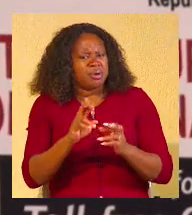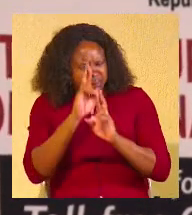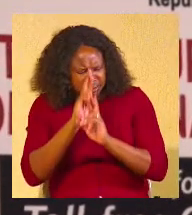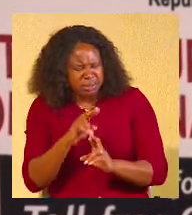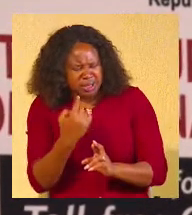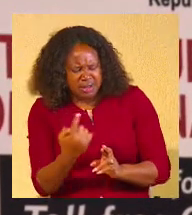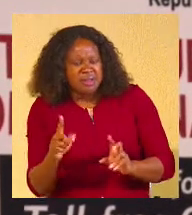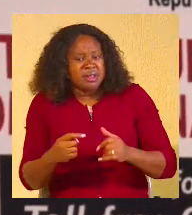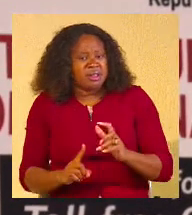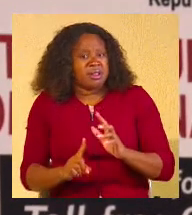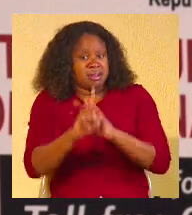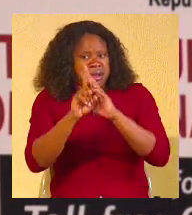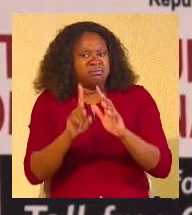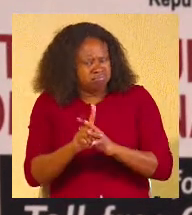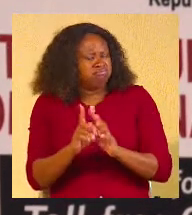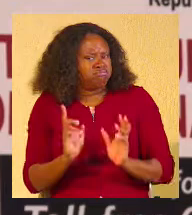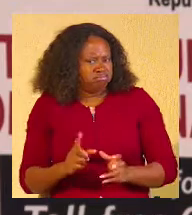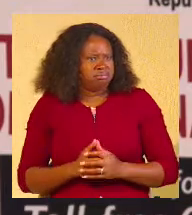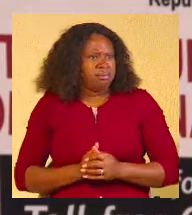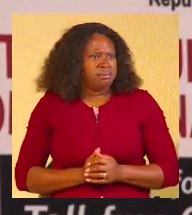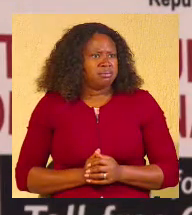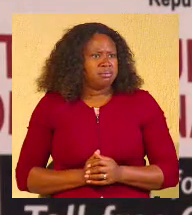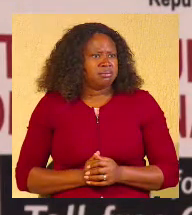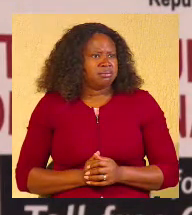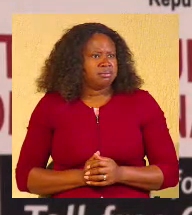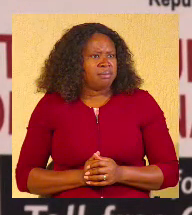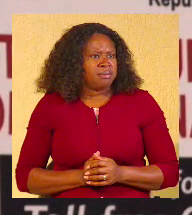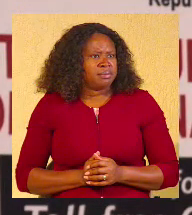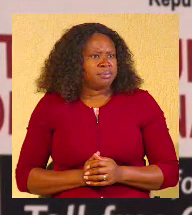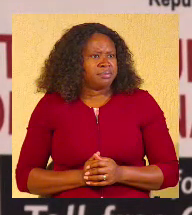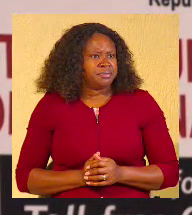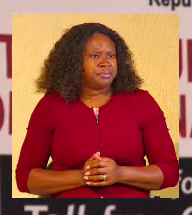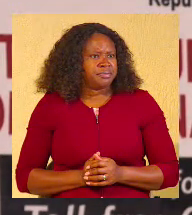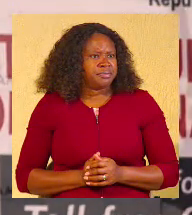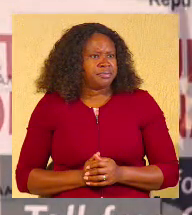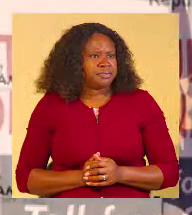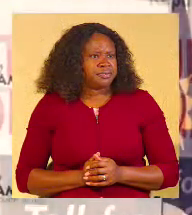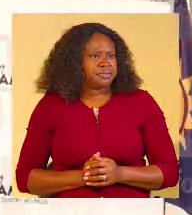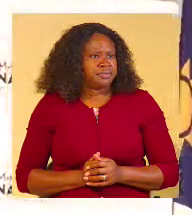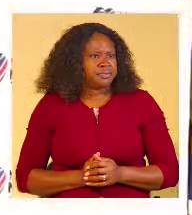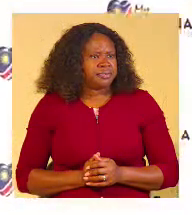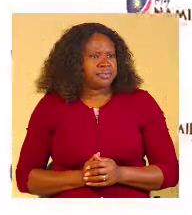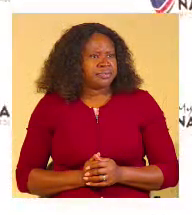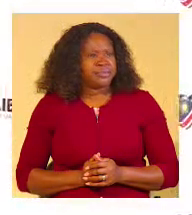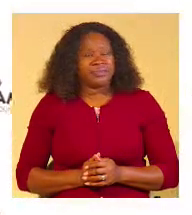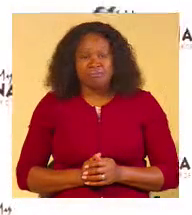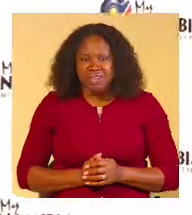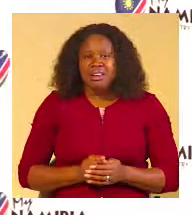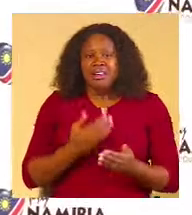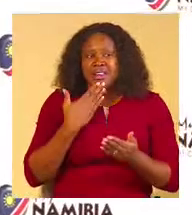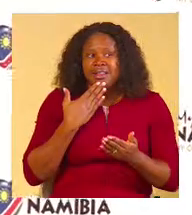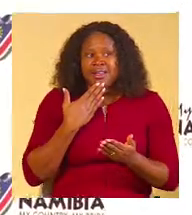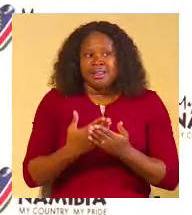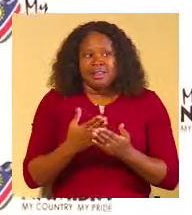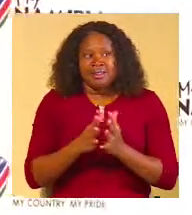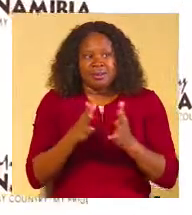that everything is happening, that they are observing the safety measures in place? Okay. Thank you very much. Again, I think